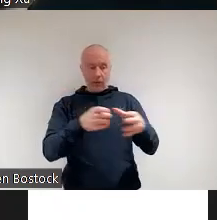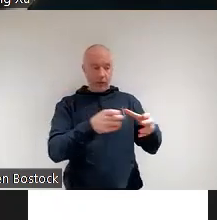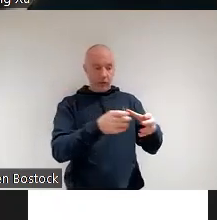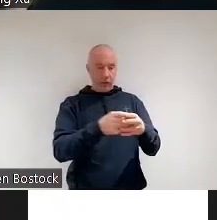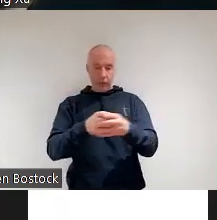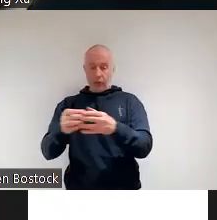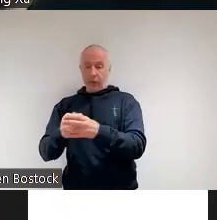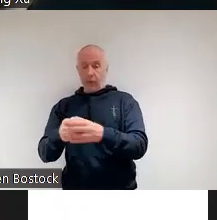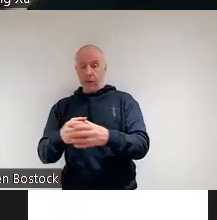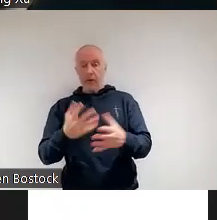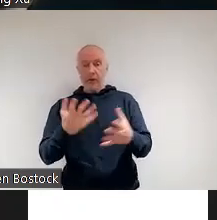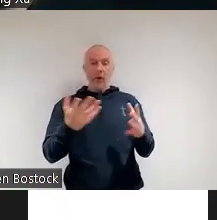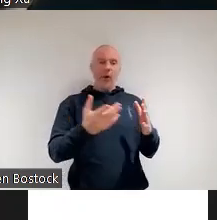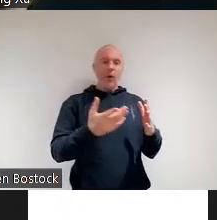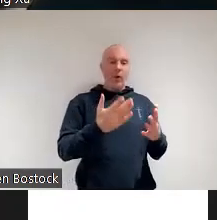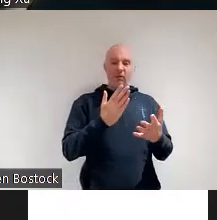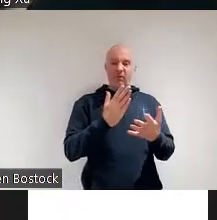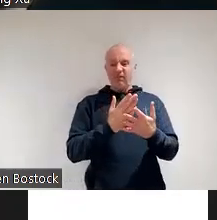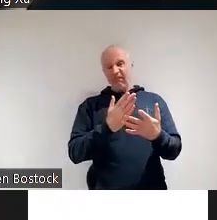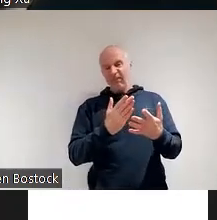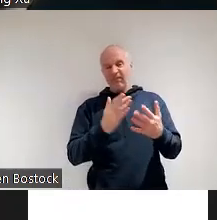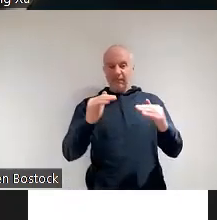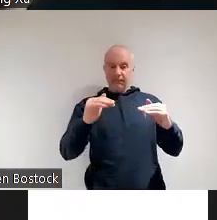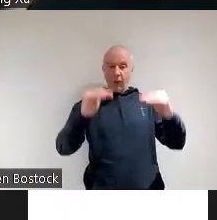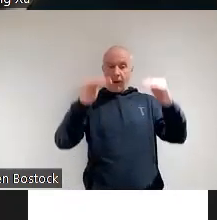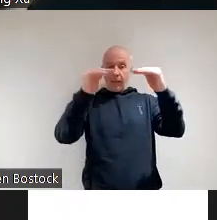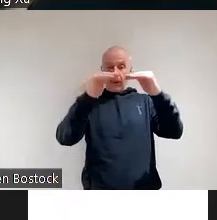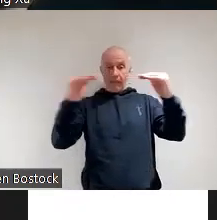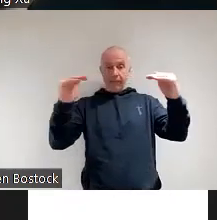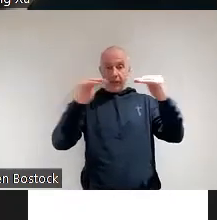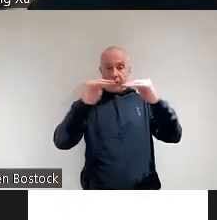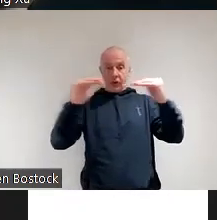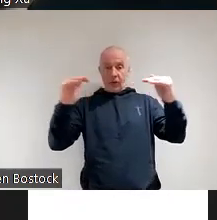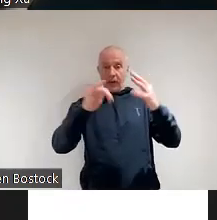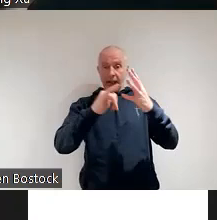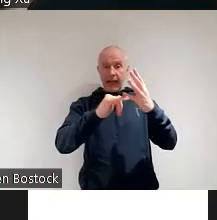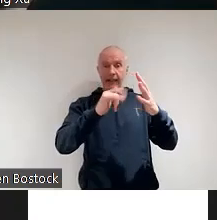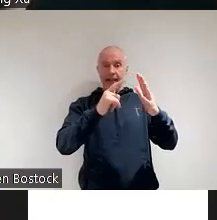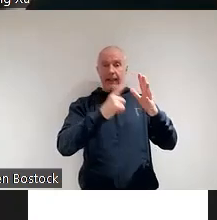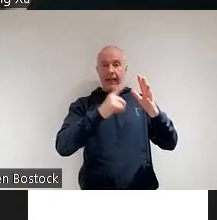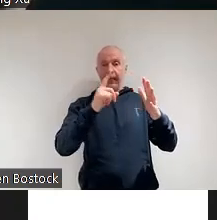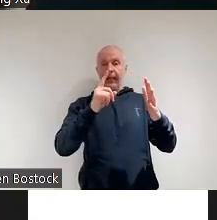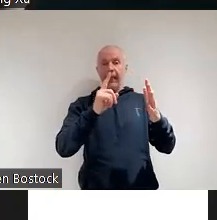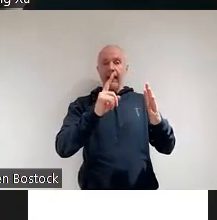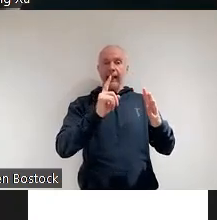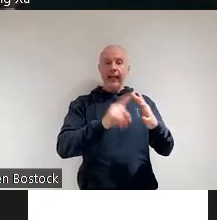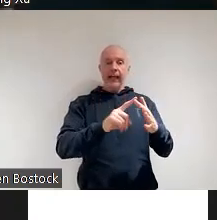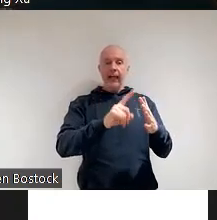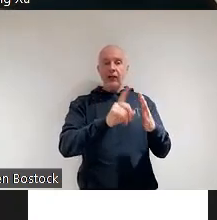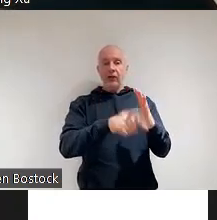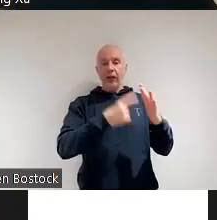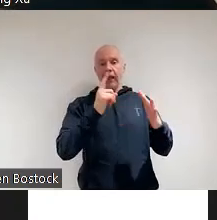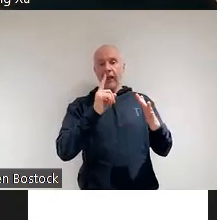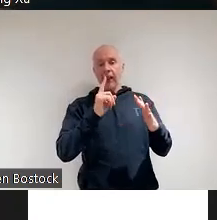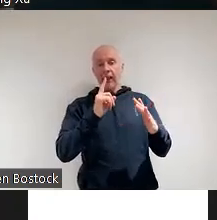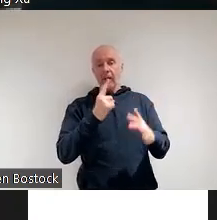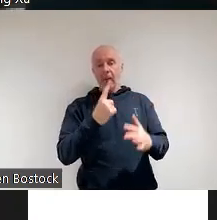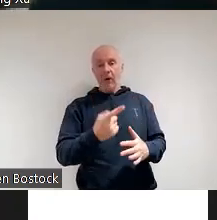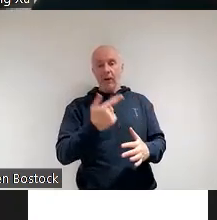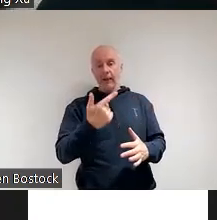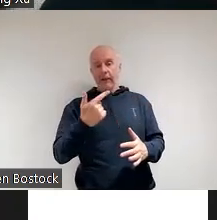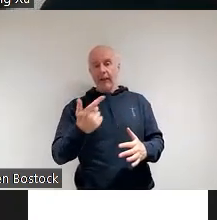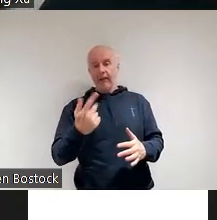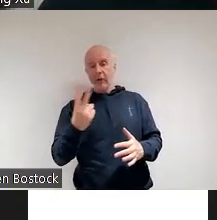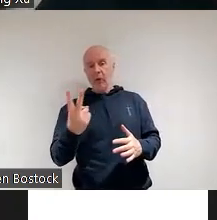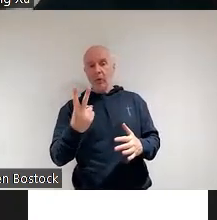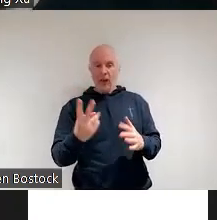the top ones, you can see that as defined by SAE J1772, basically is a standard for North